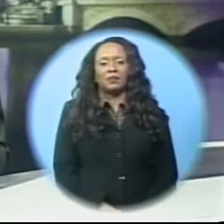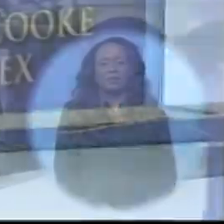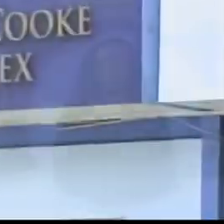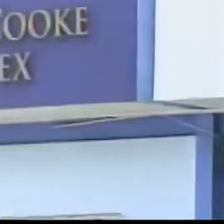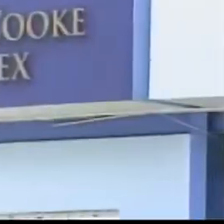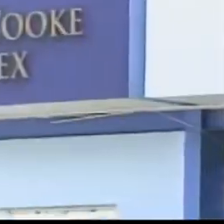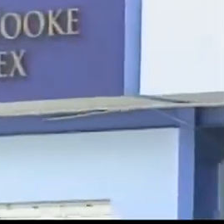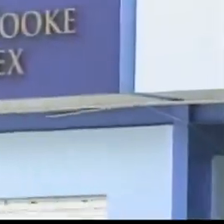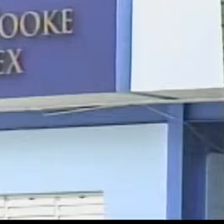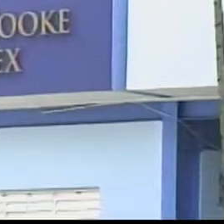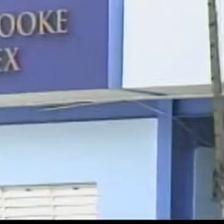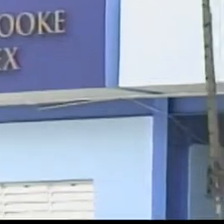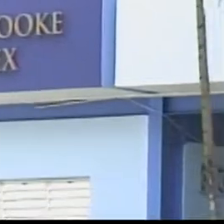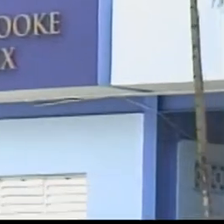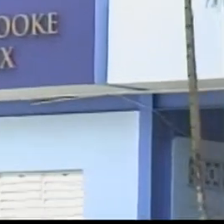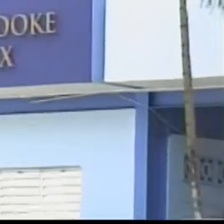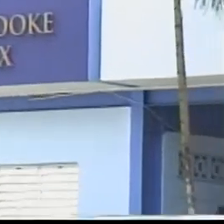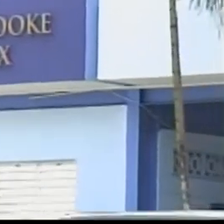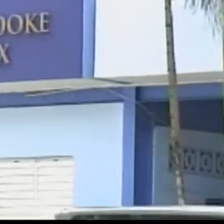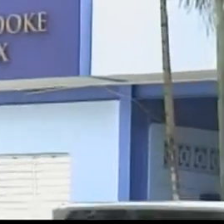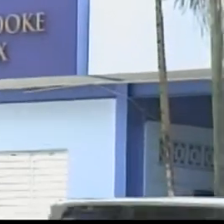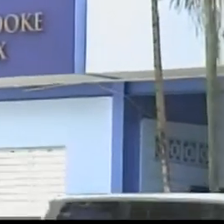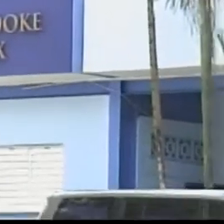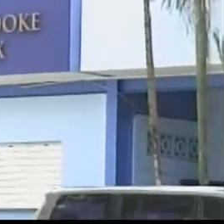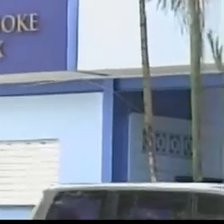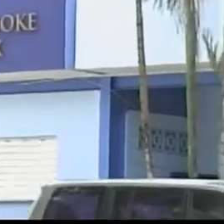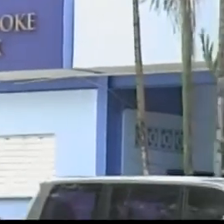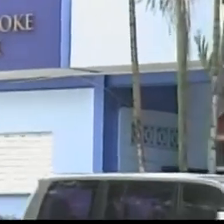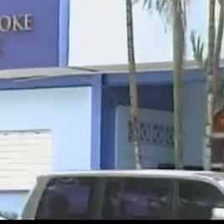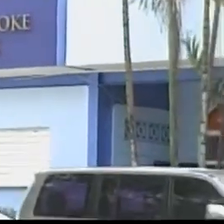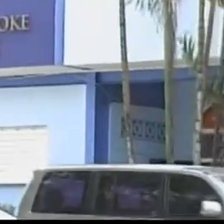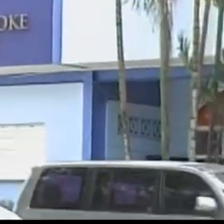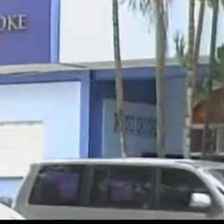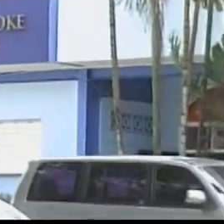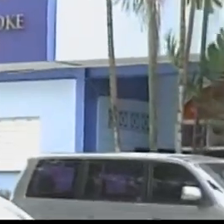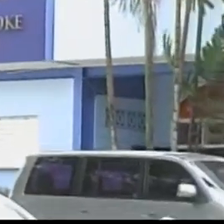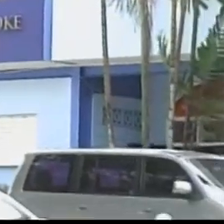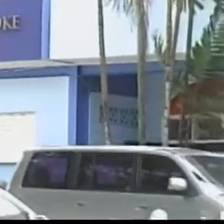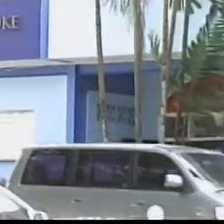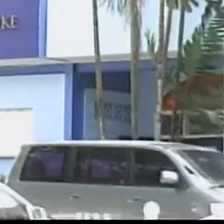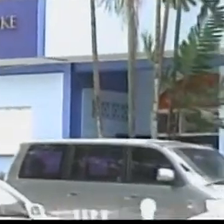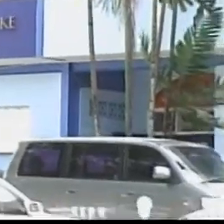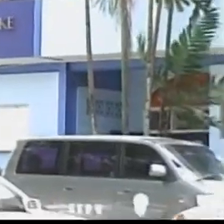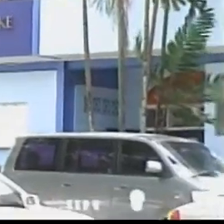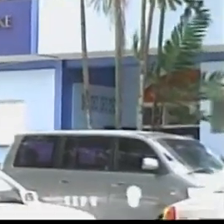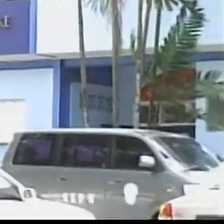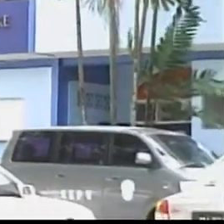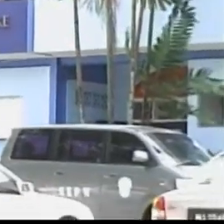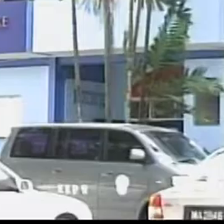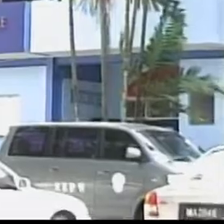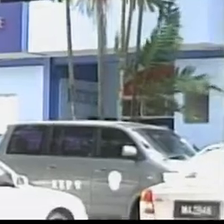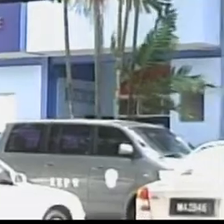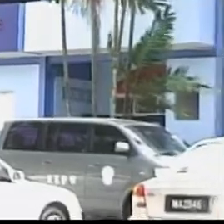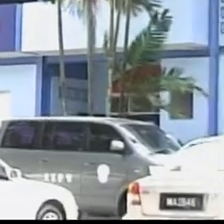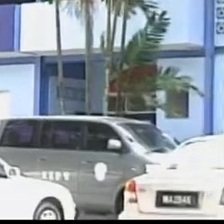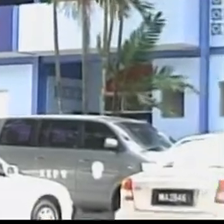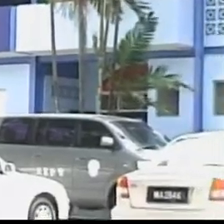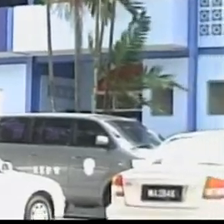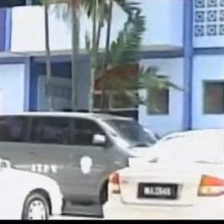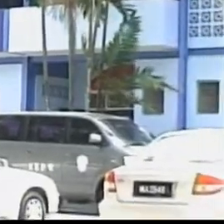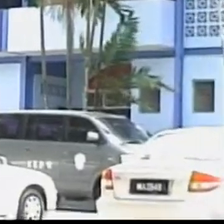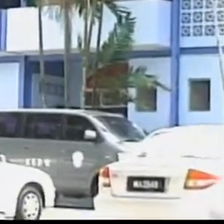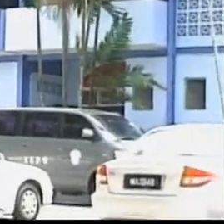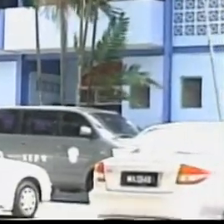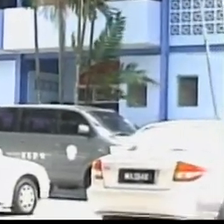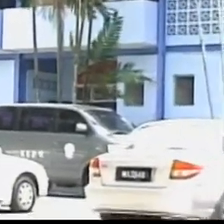some of the union's employees stayed away from work yesterday, protesting non-payment of increments dating back several years. Mr. McDowell